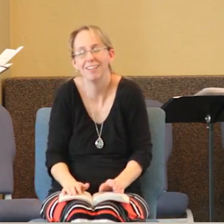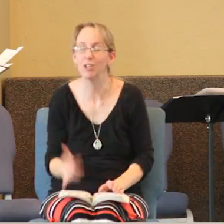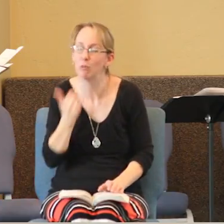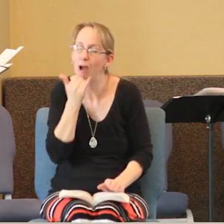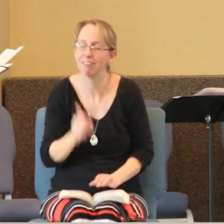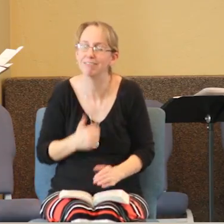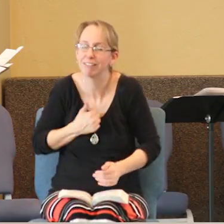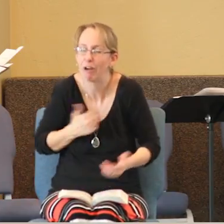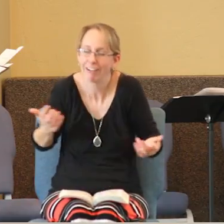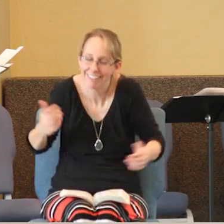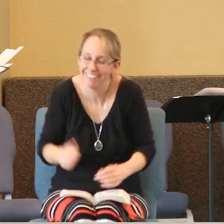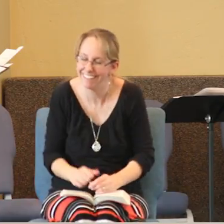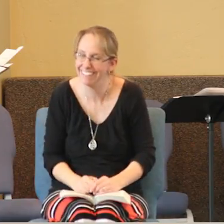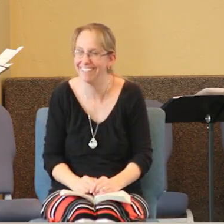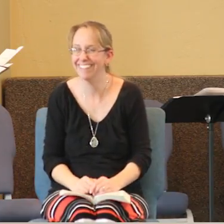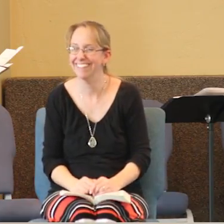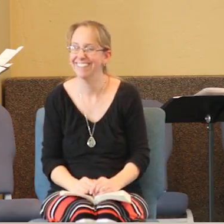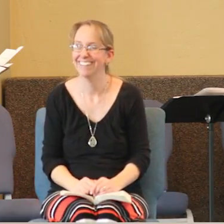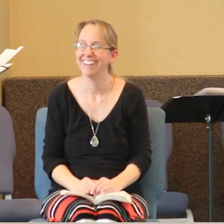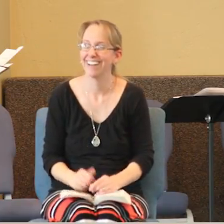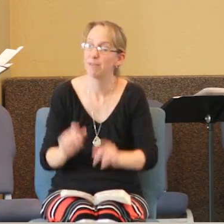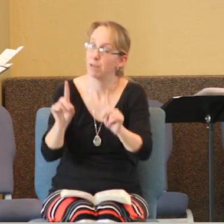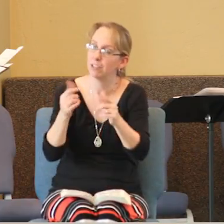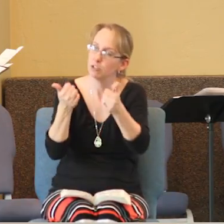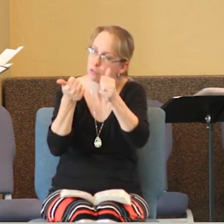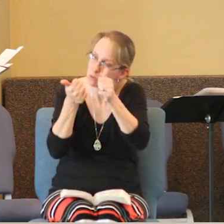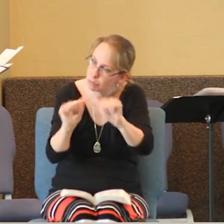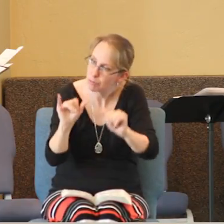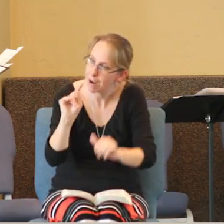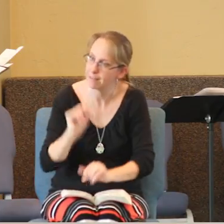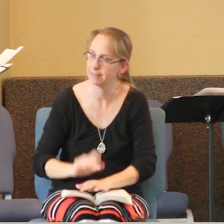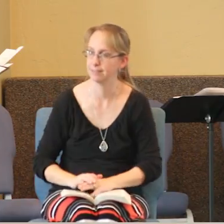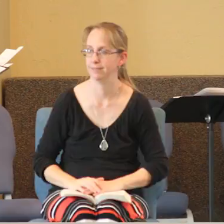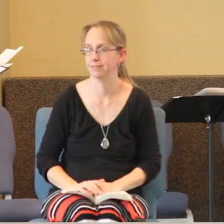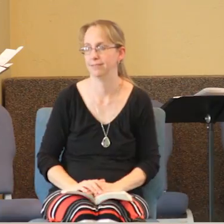Sorry. But try it.